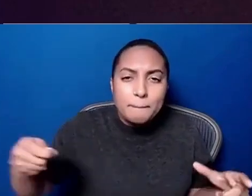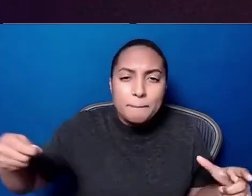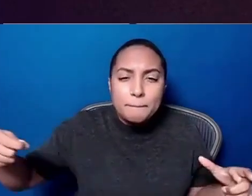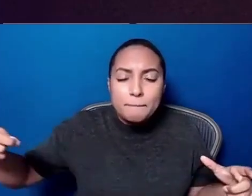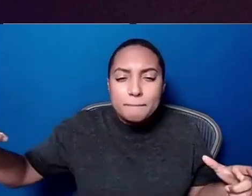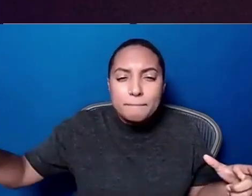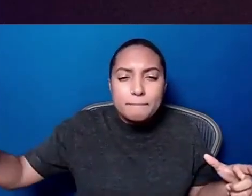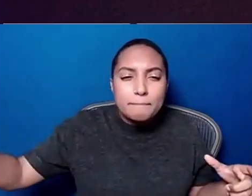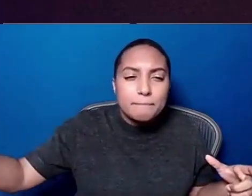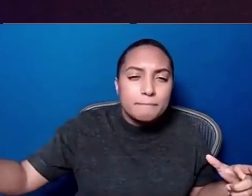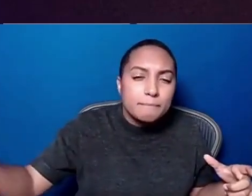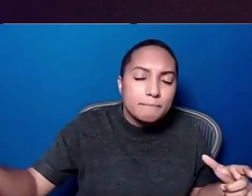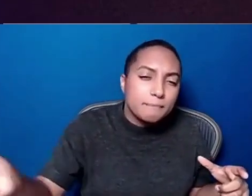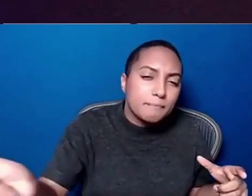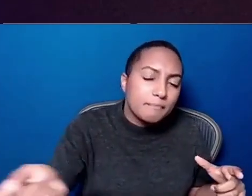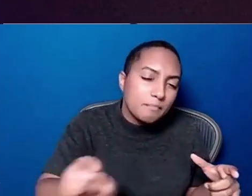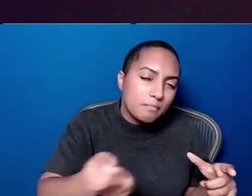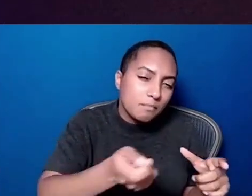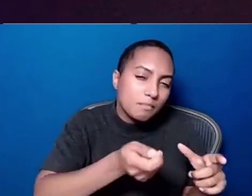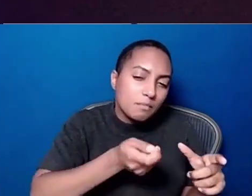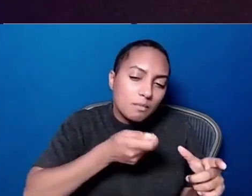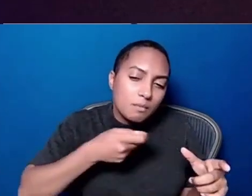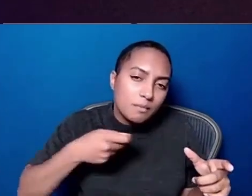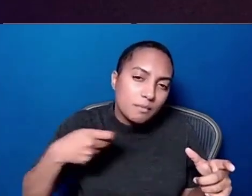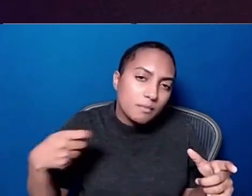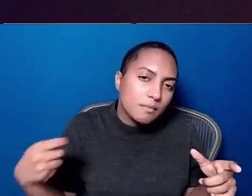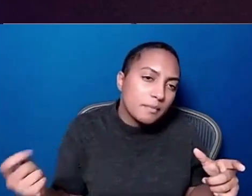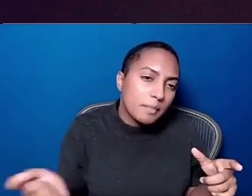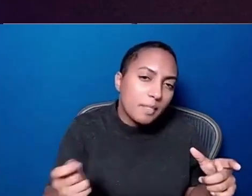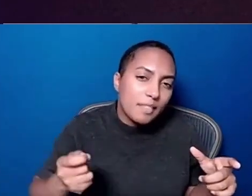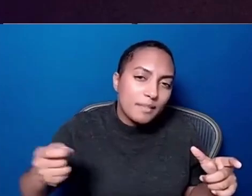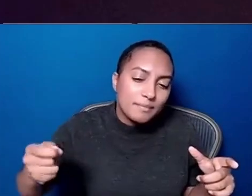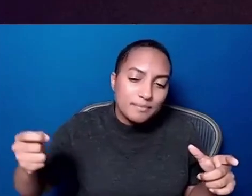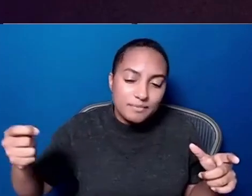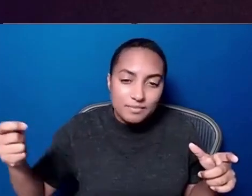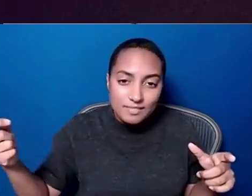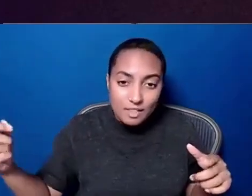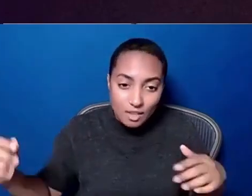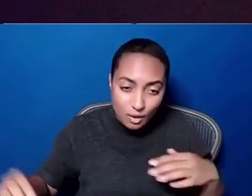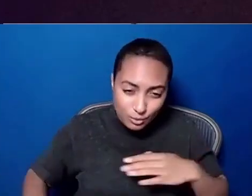For that new day we know is coming.